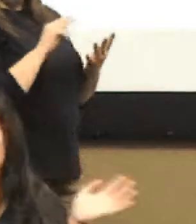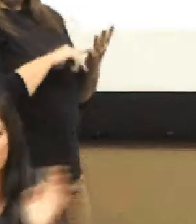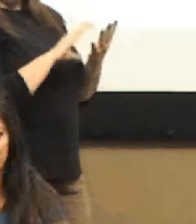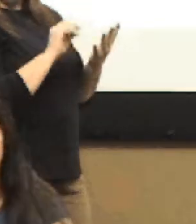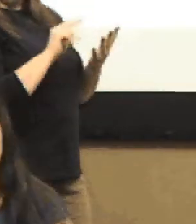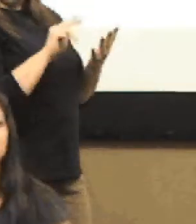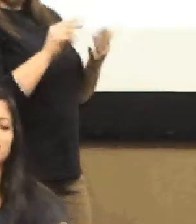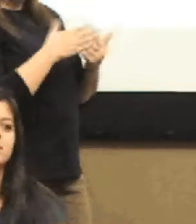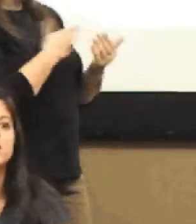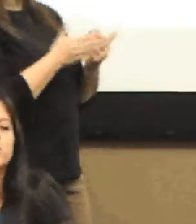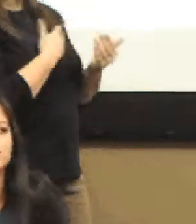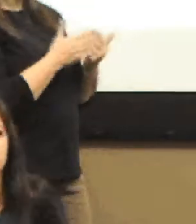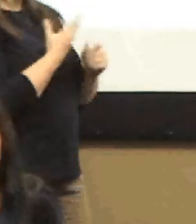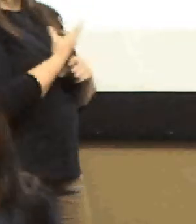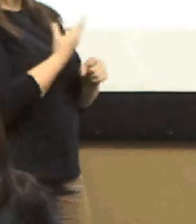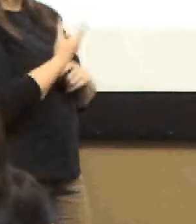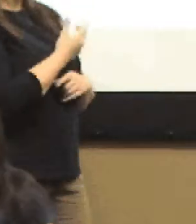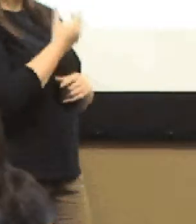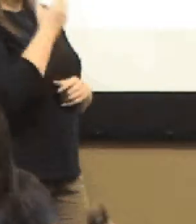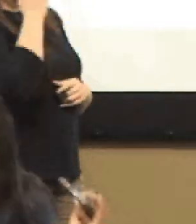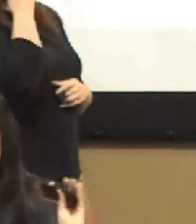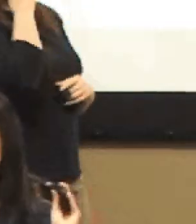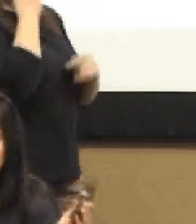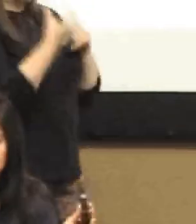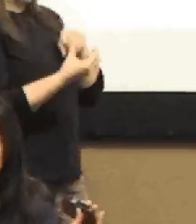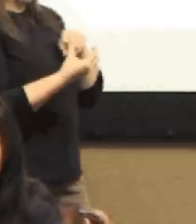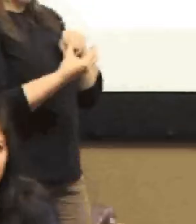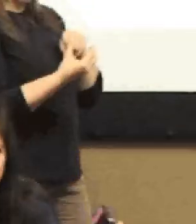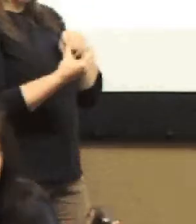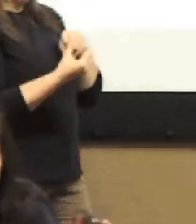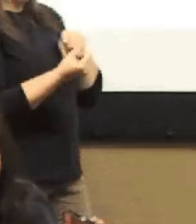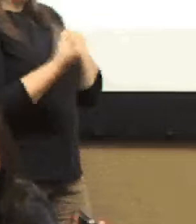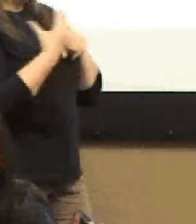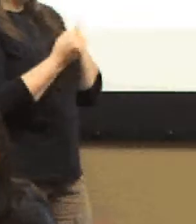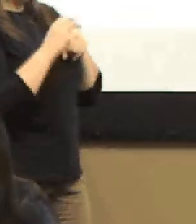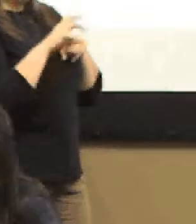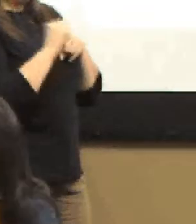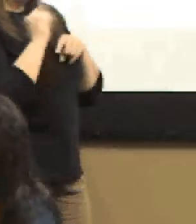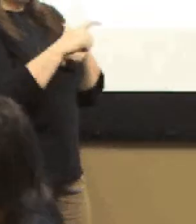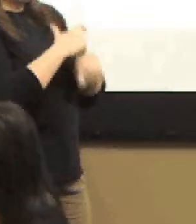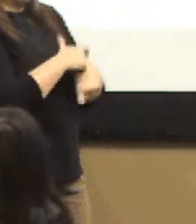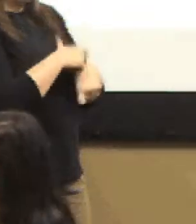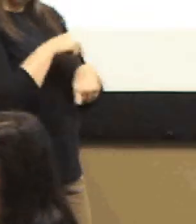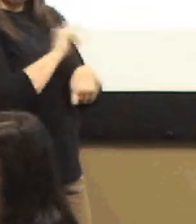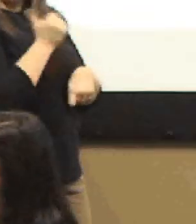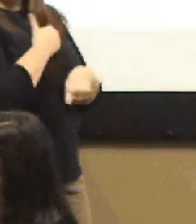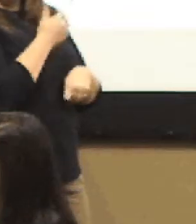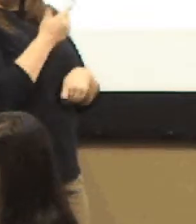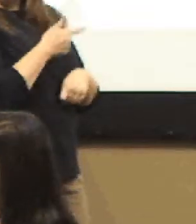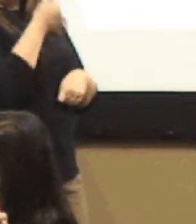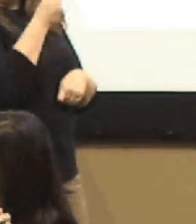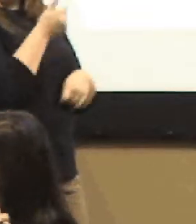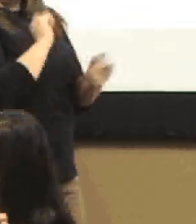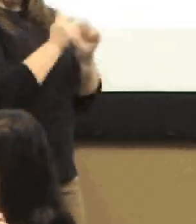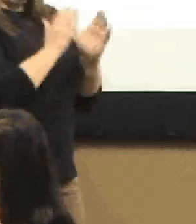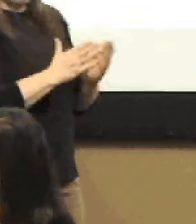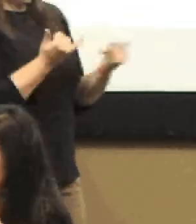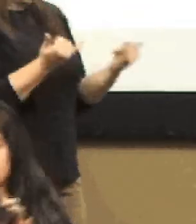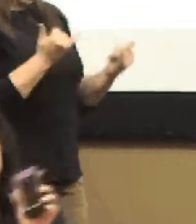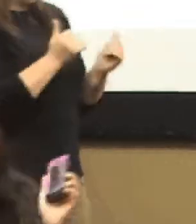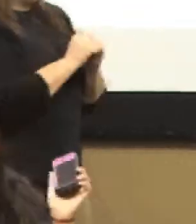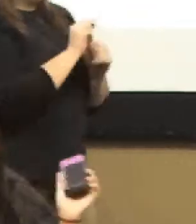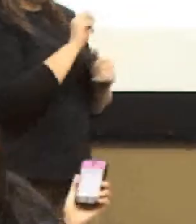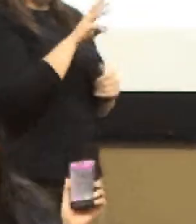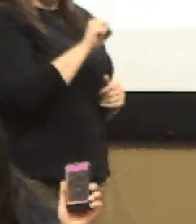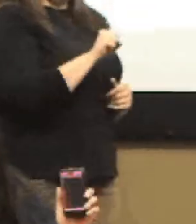CNN, whatever you use. Your cell phone is feeding you news constantly, all the time. This is our biggest competitor when it comes to